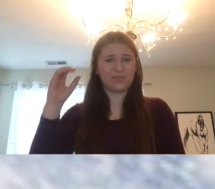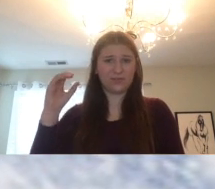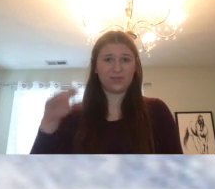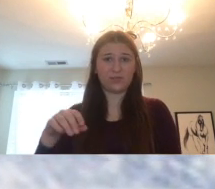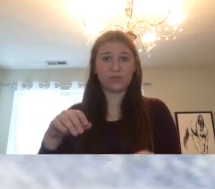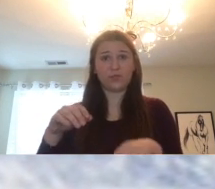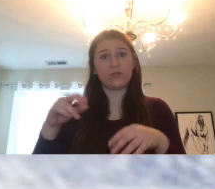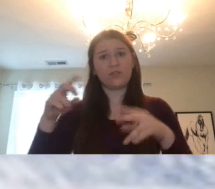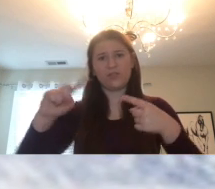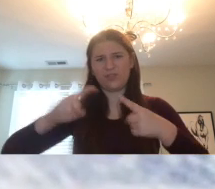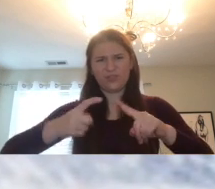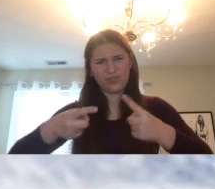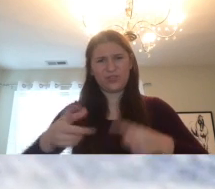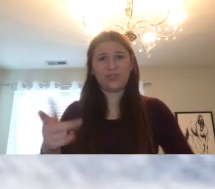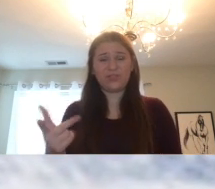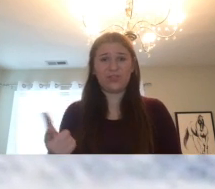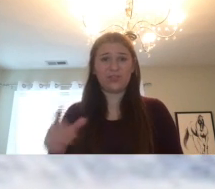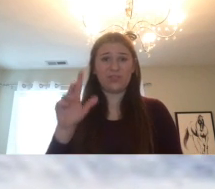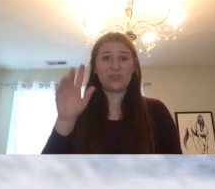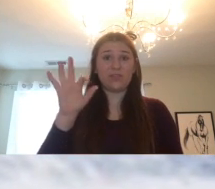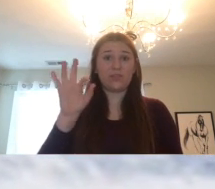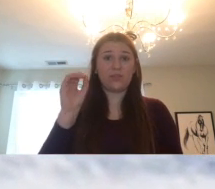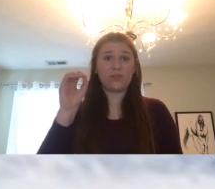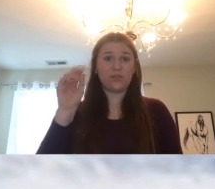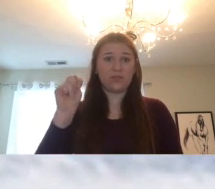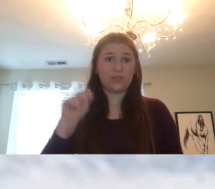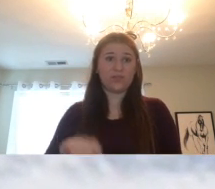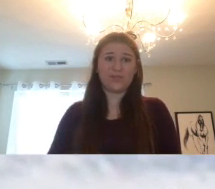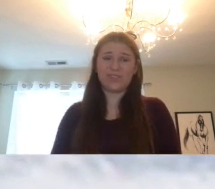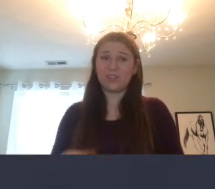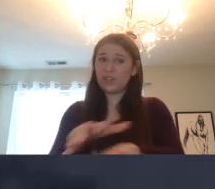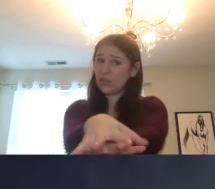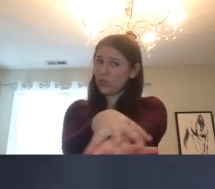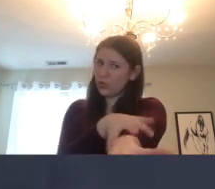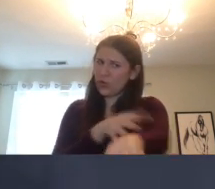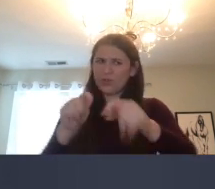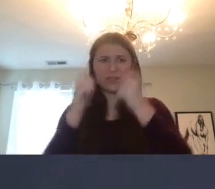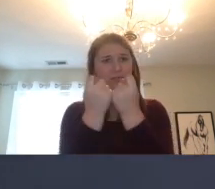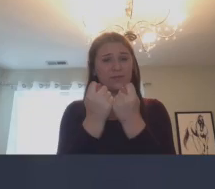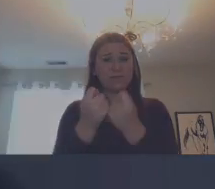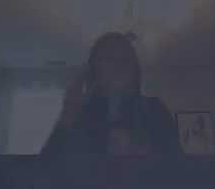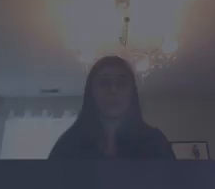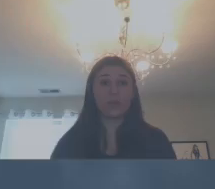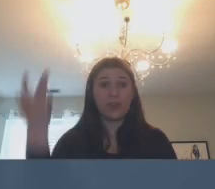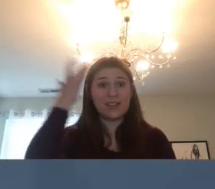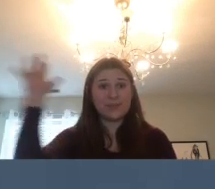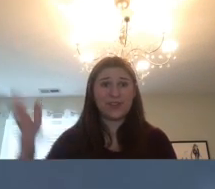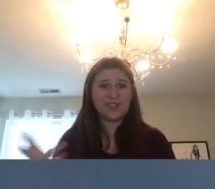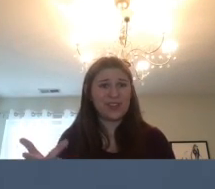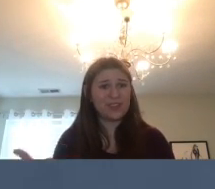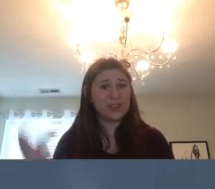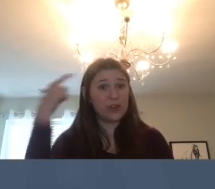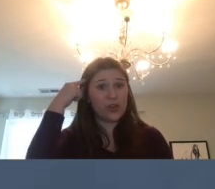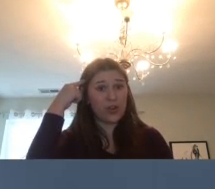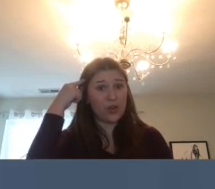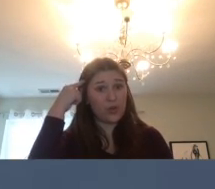and ice would work its way into the dog's paw, which would cripple the dog and slow the team. The intelligent dogs knew that they didn't have